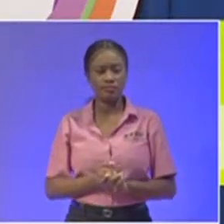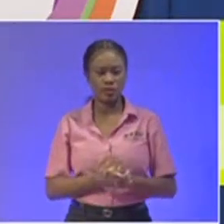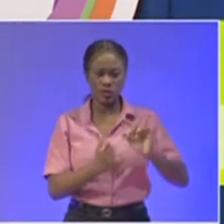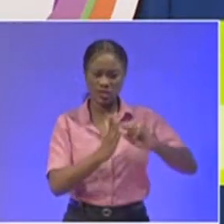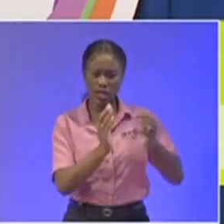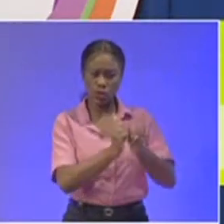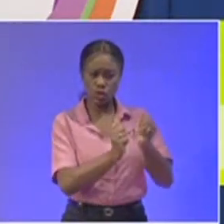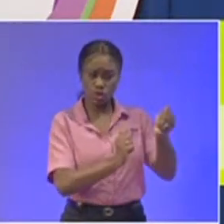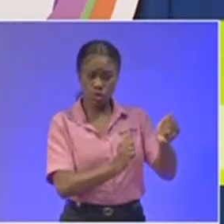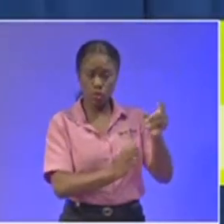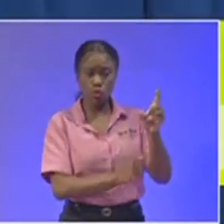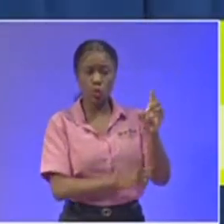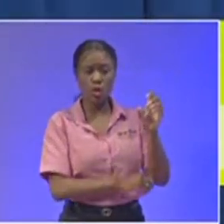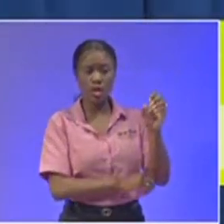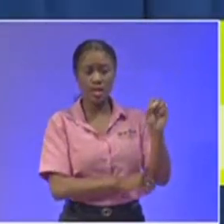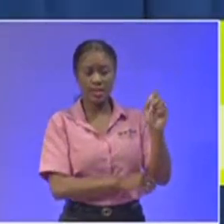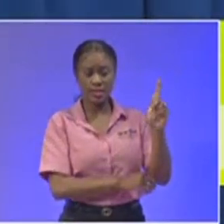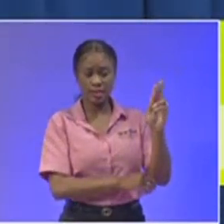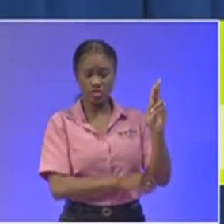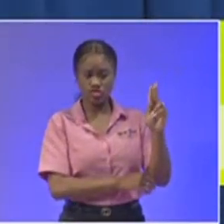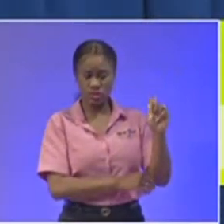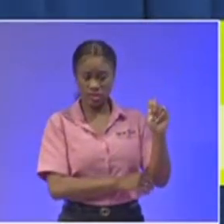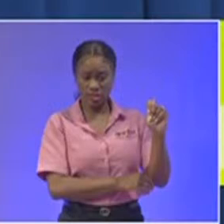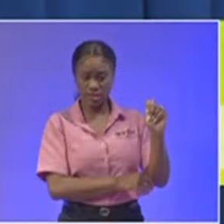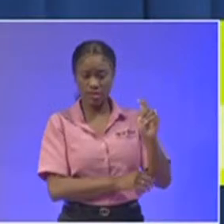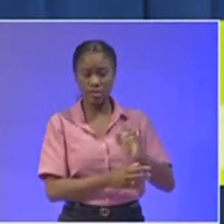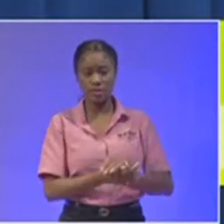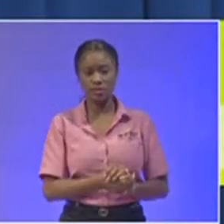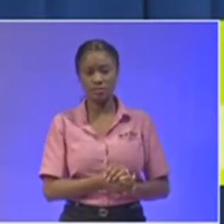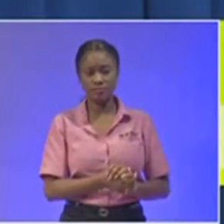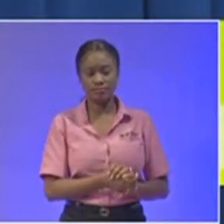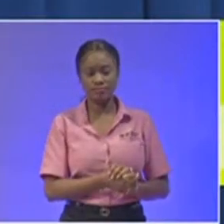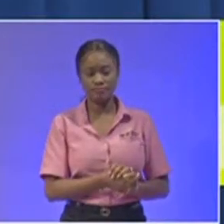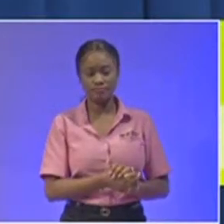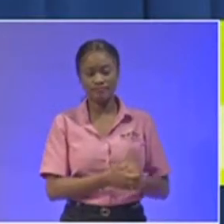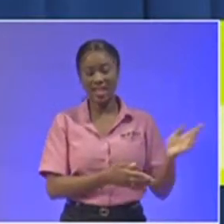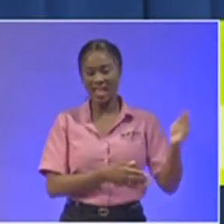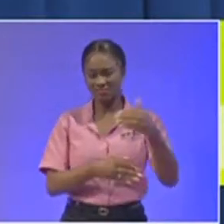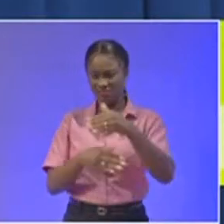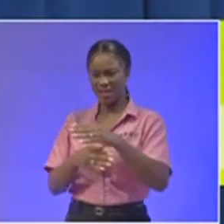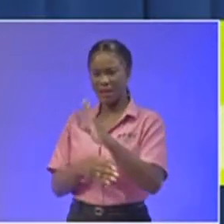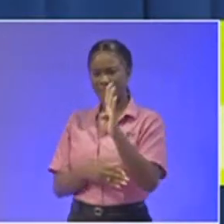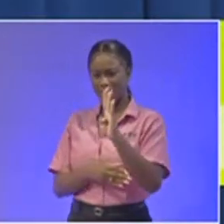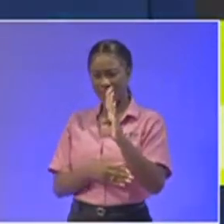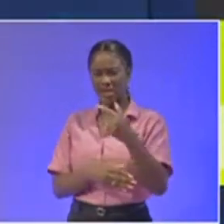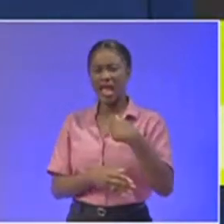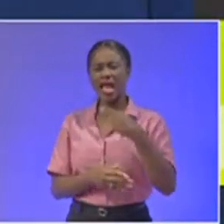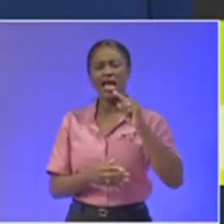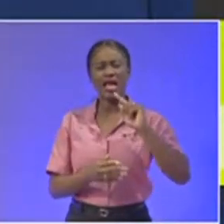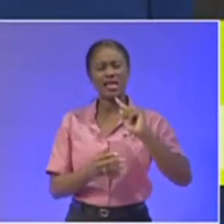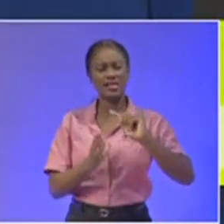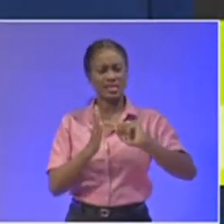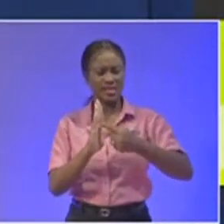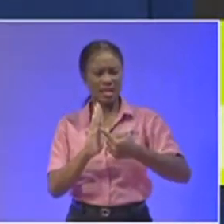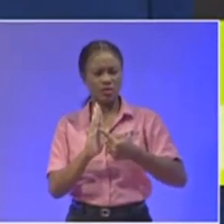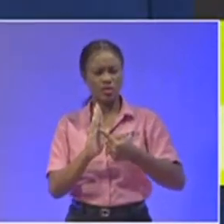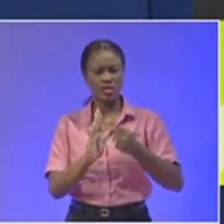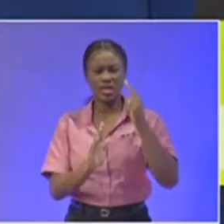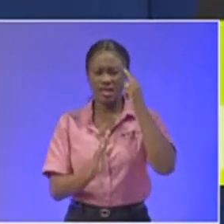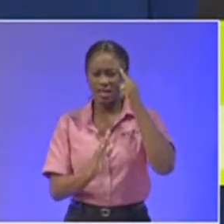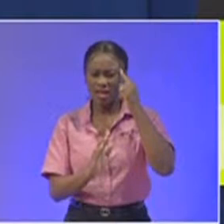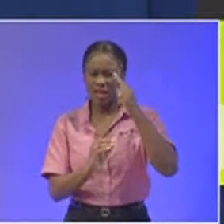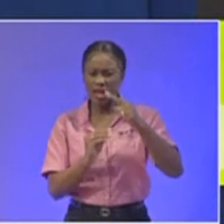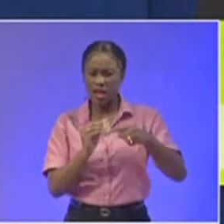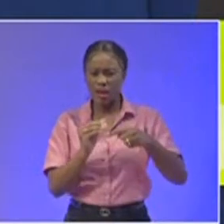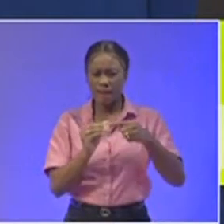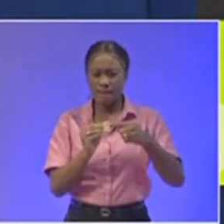you. I'll defer to Ms. Bastian. I would start by considering